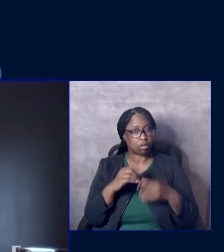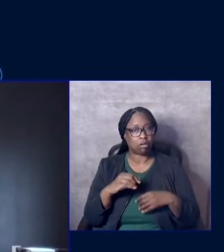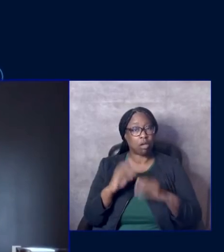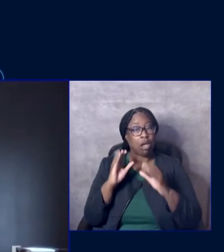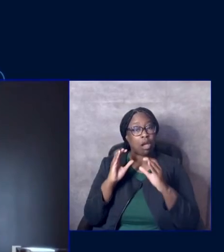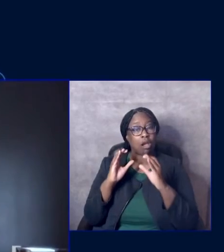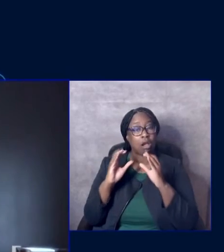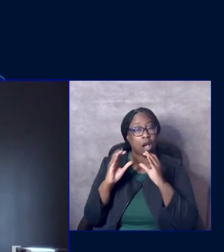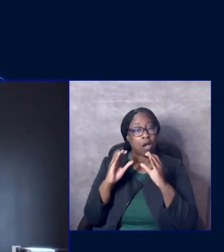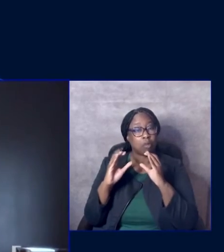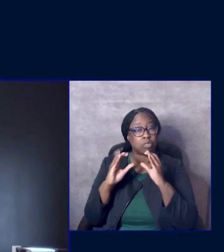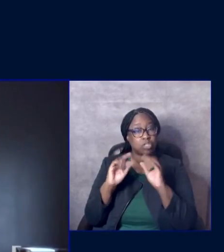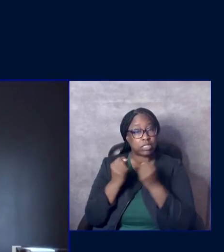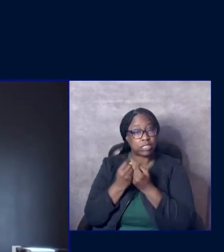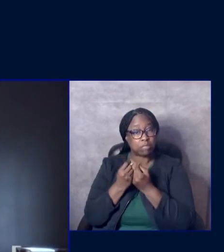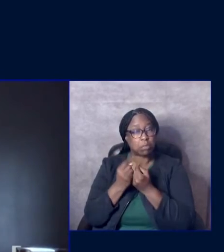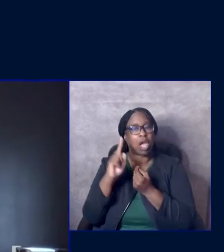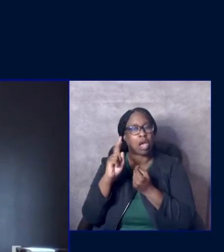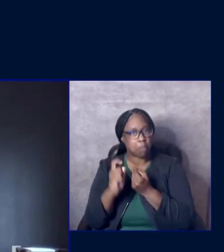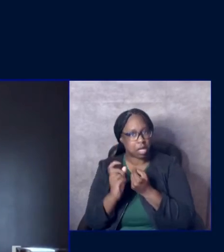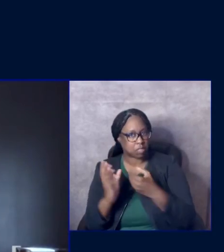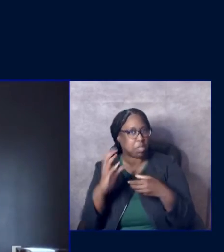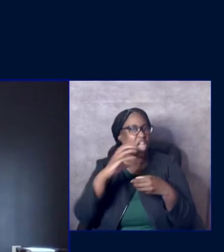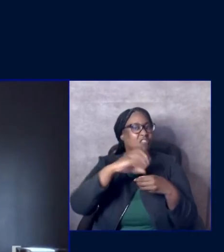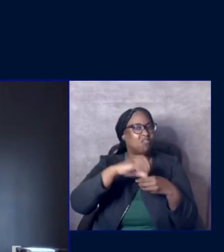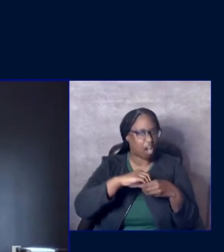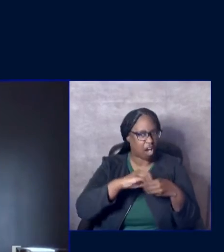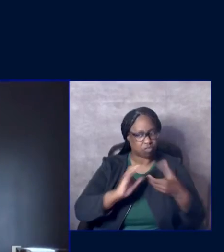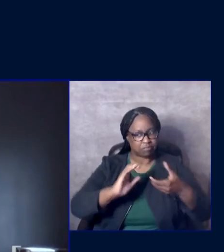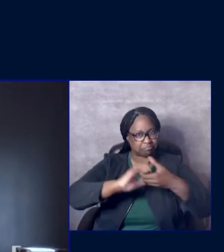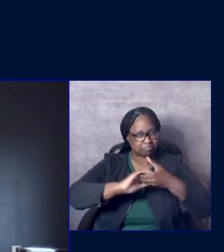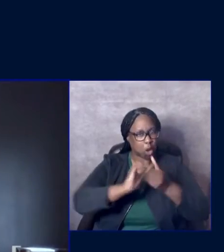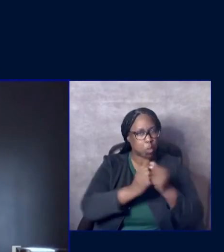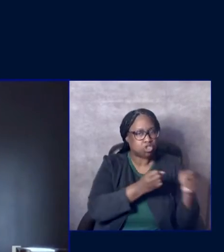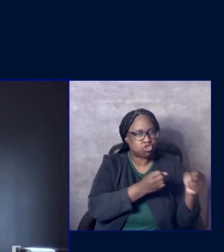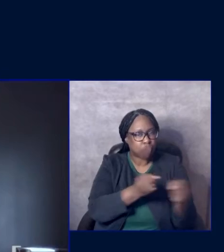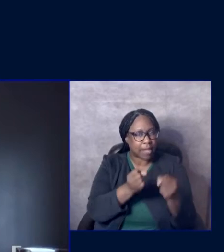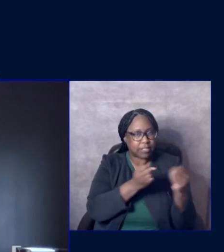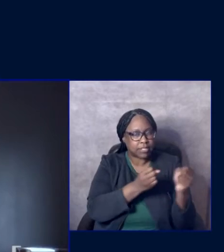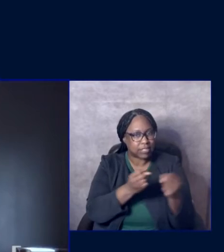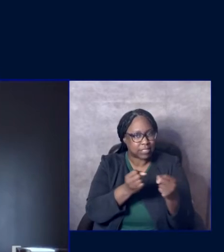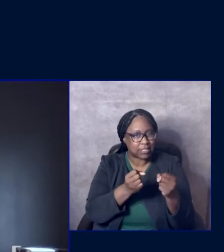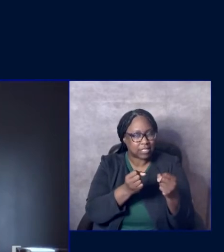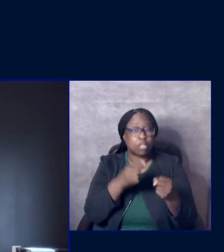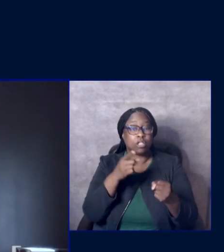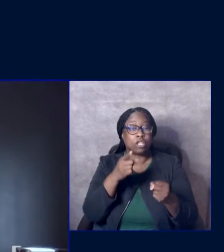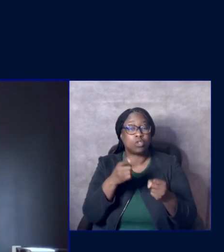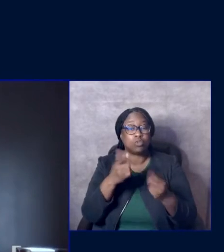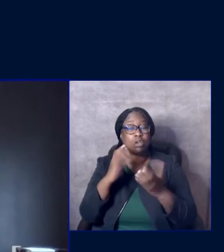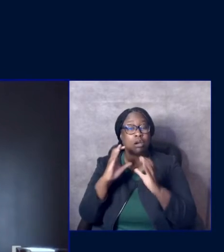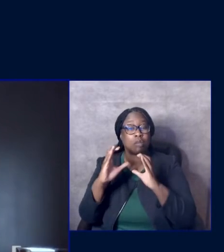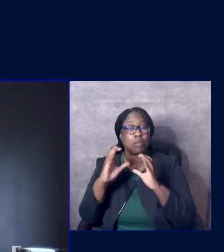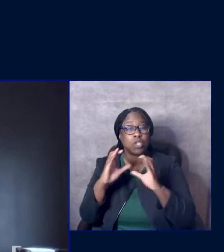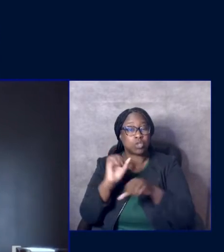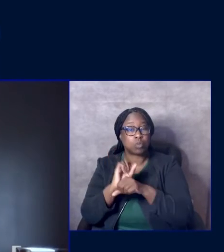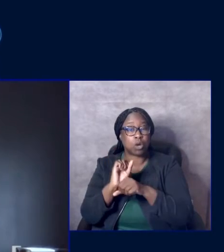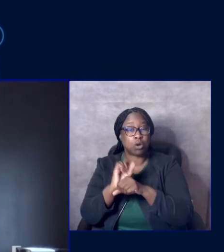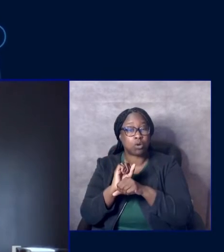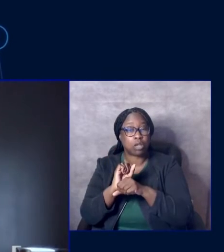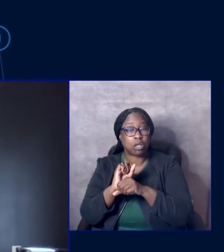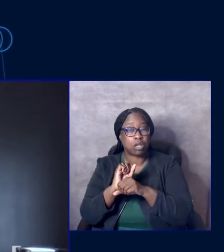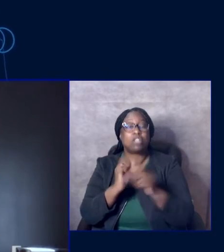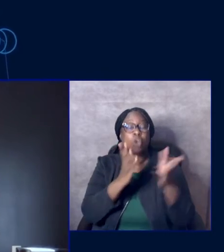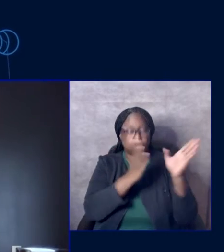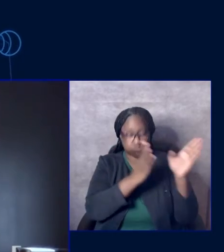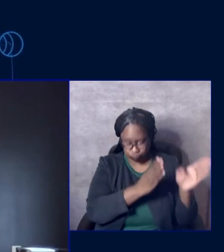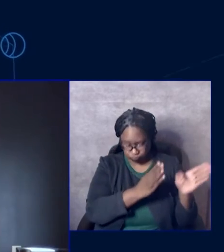strategy table. And I know this is a source of frustration for an awful lot of folks around the globe. You do comms work and folks show up at the end of some big strategy